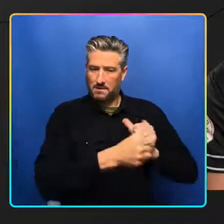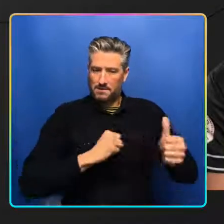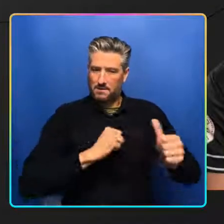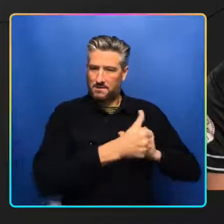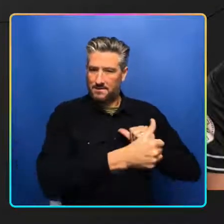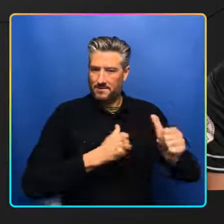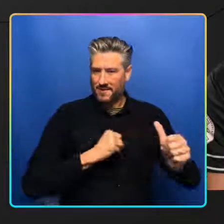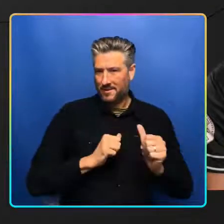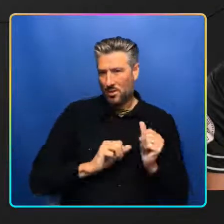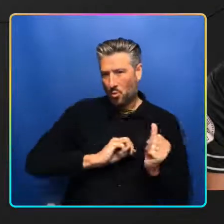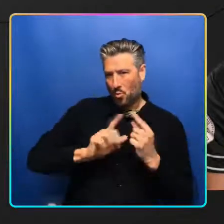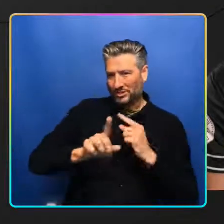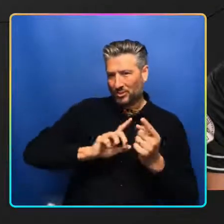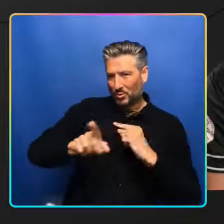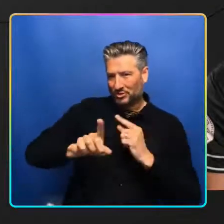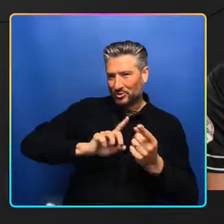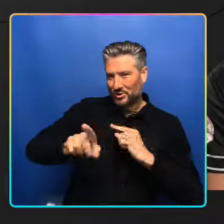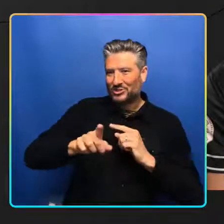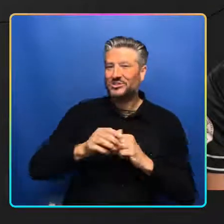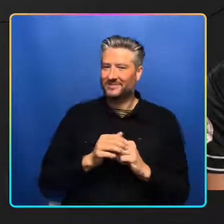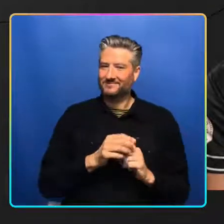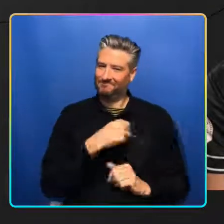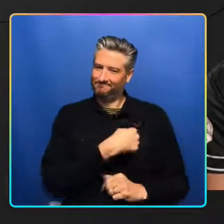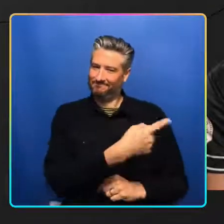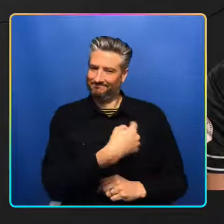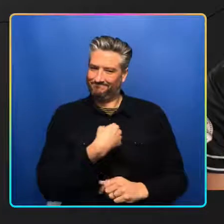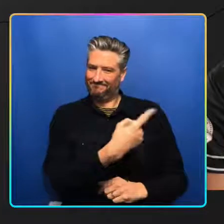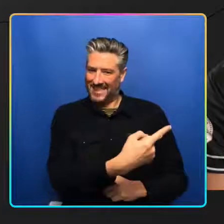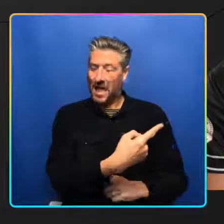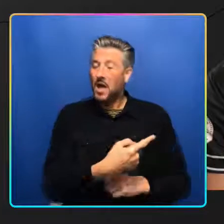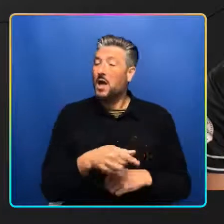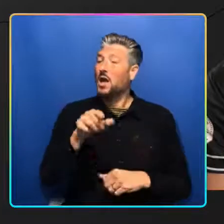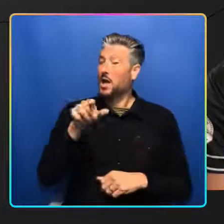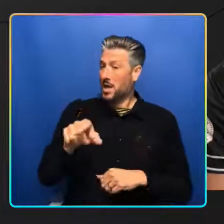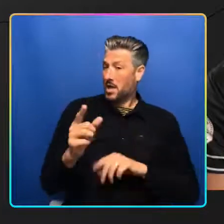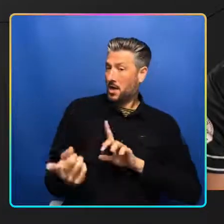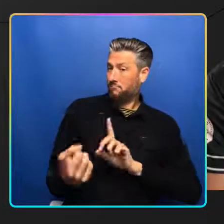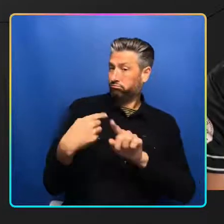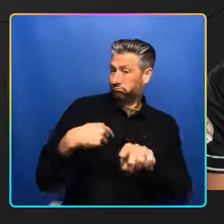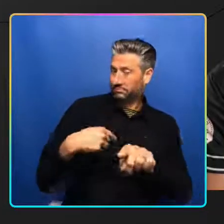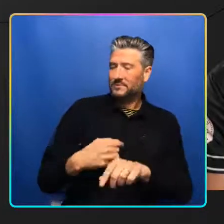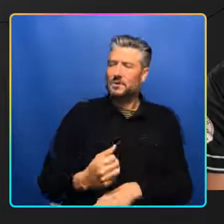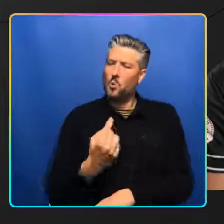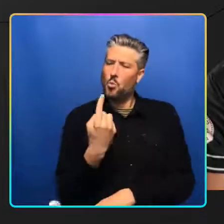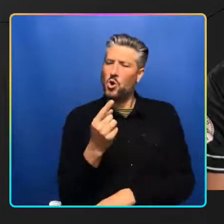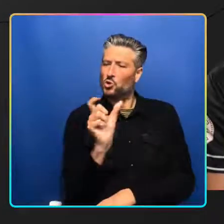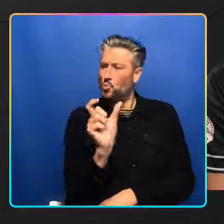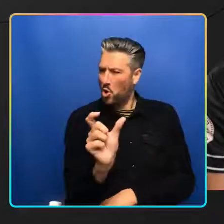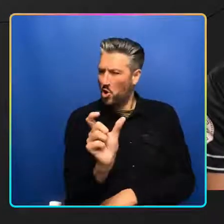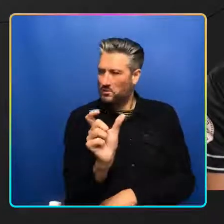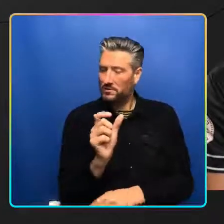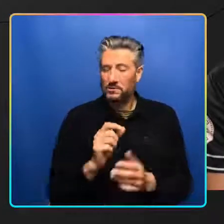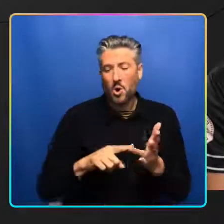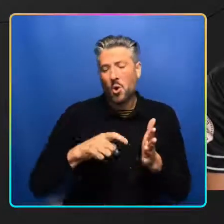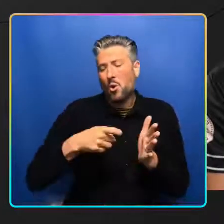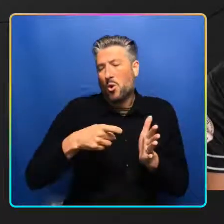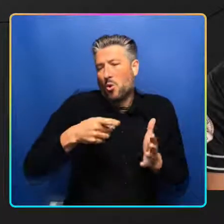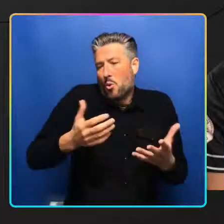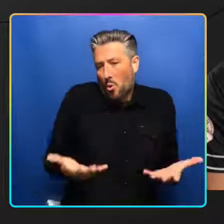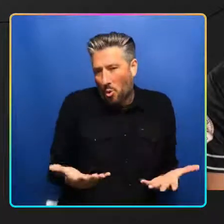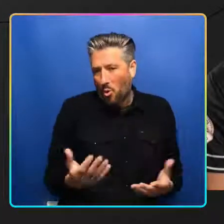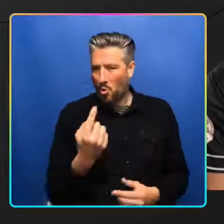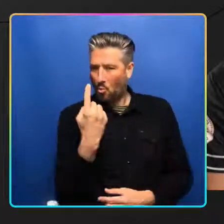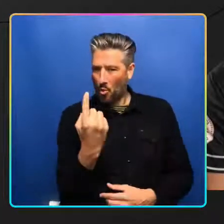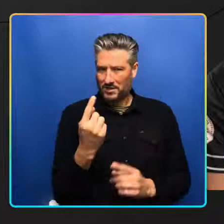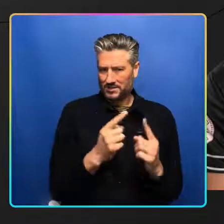you can keep it to either a word, phrase, or sentence, we appreciate that. Just so that we can